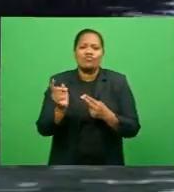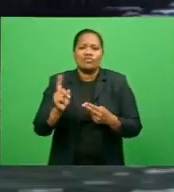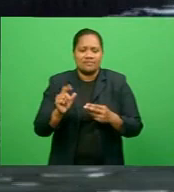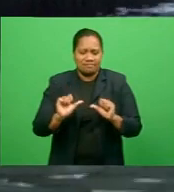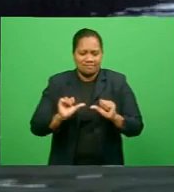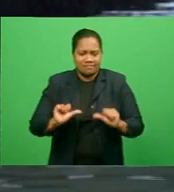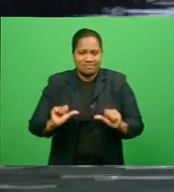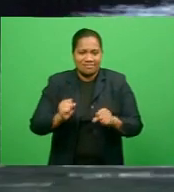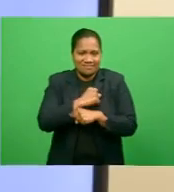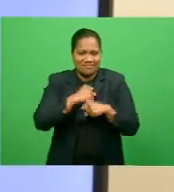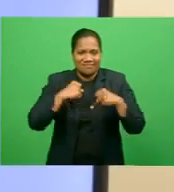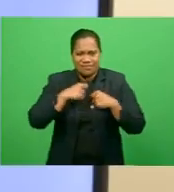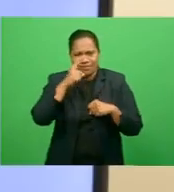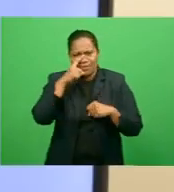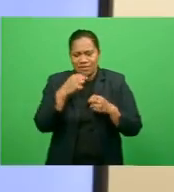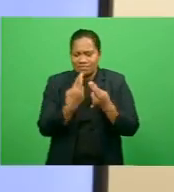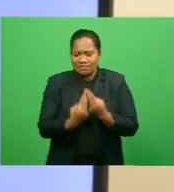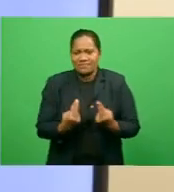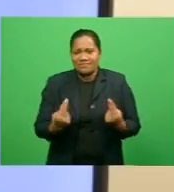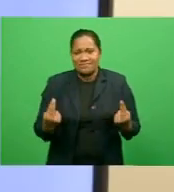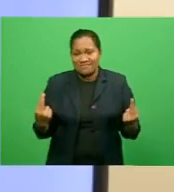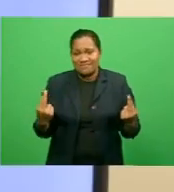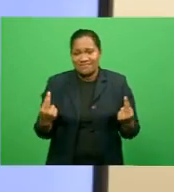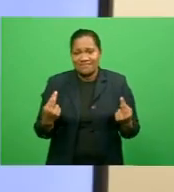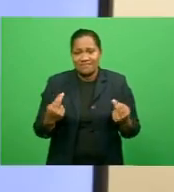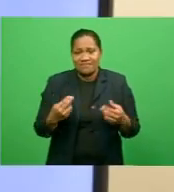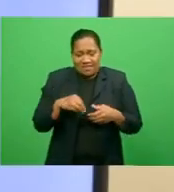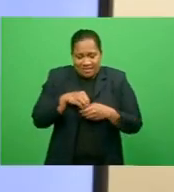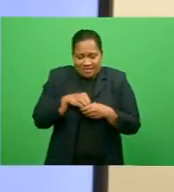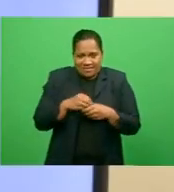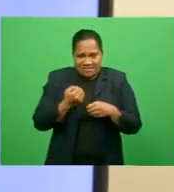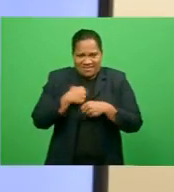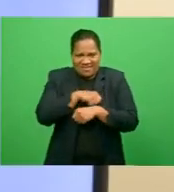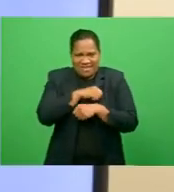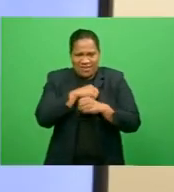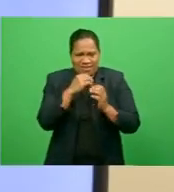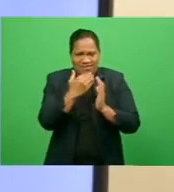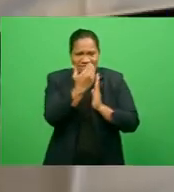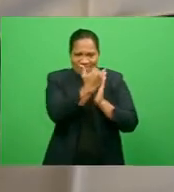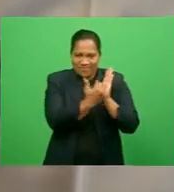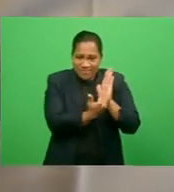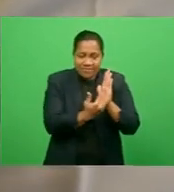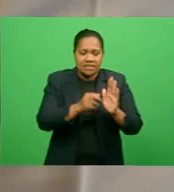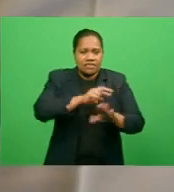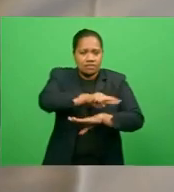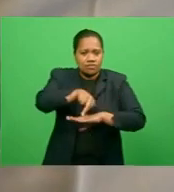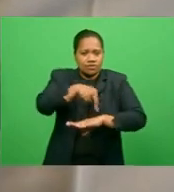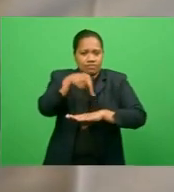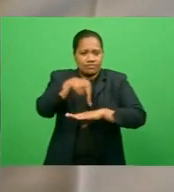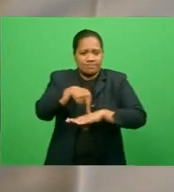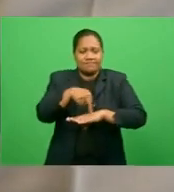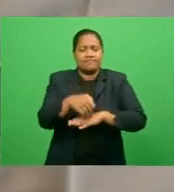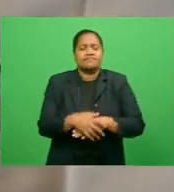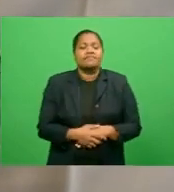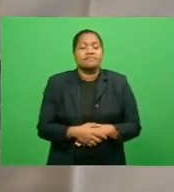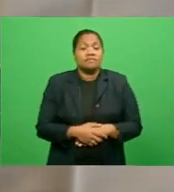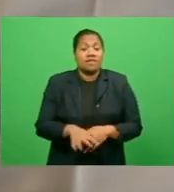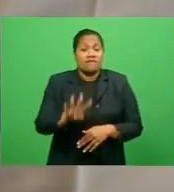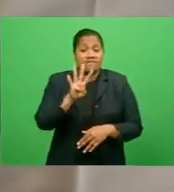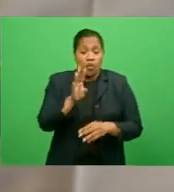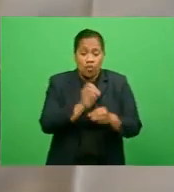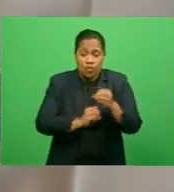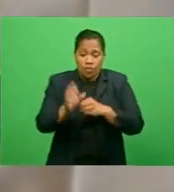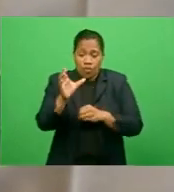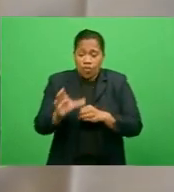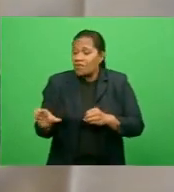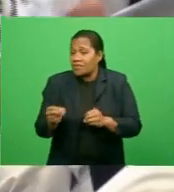people and resources within our jurisdiction and also in the region. Meanwhile, 4 officers from the Fiji